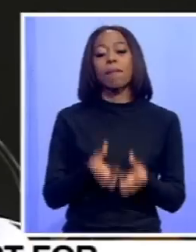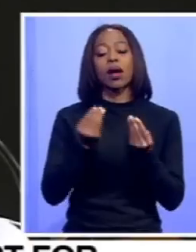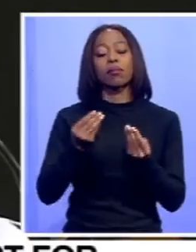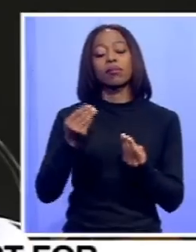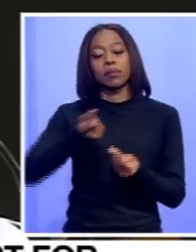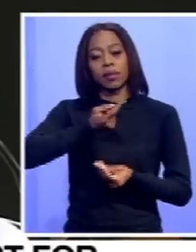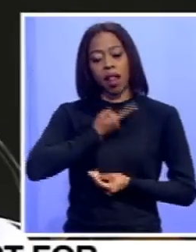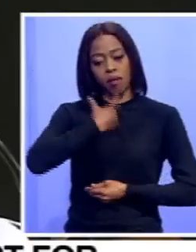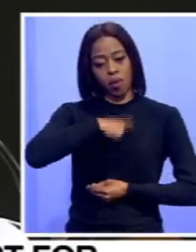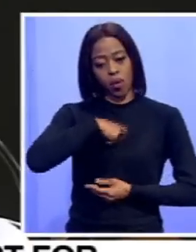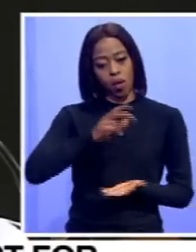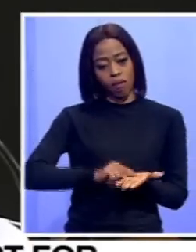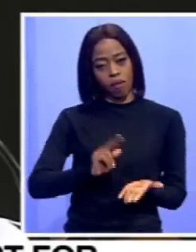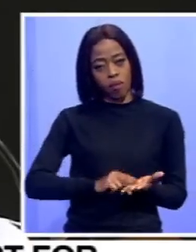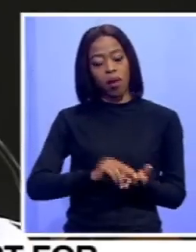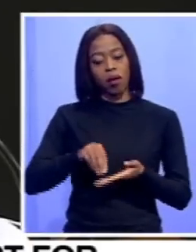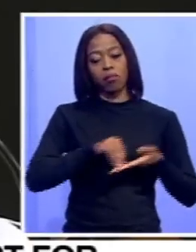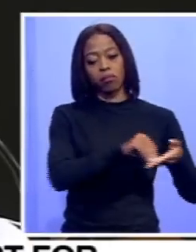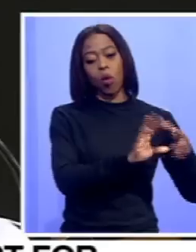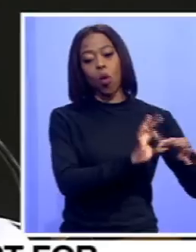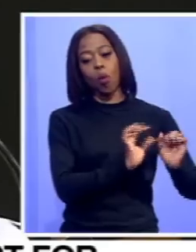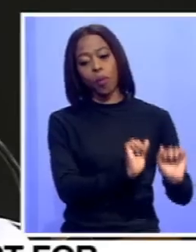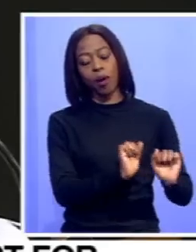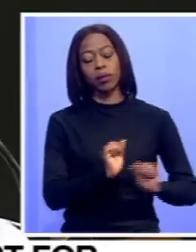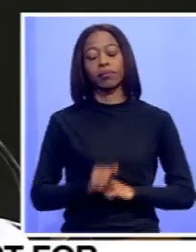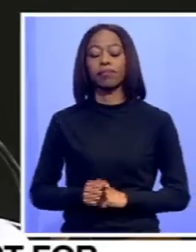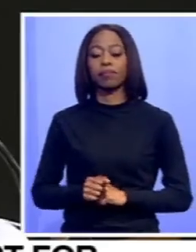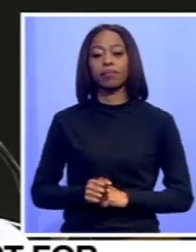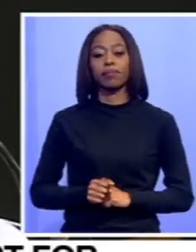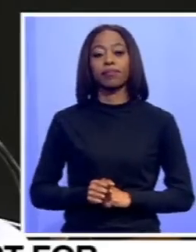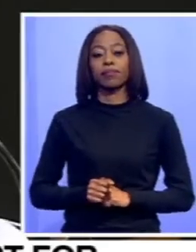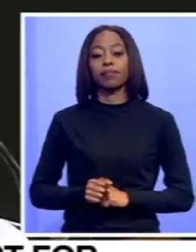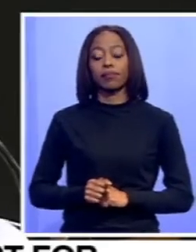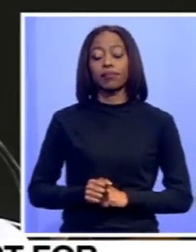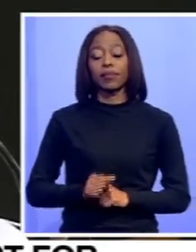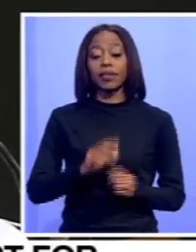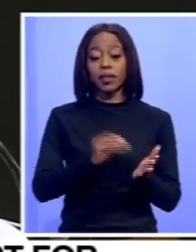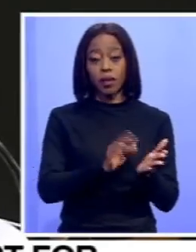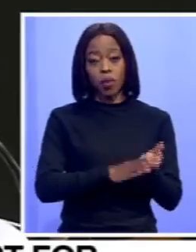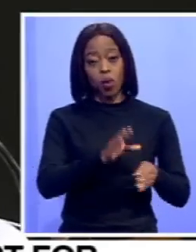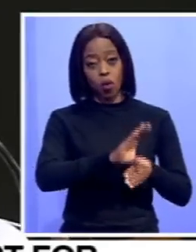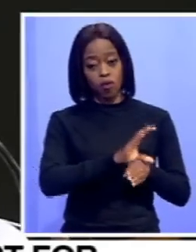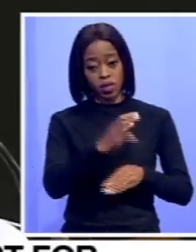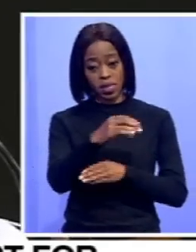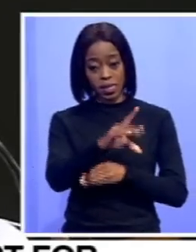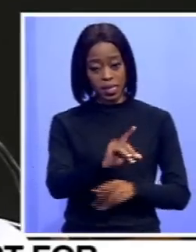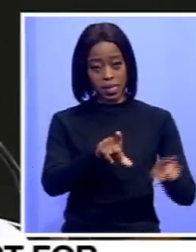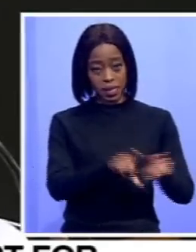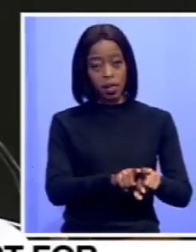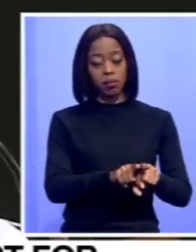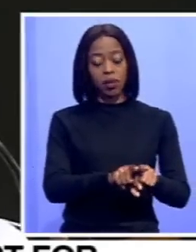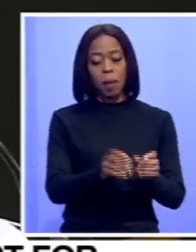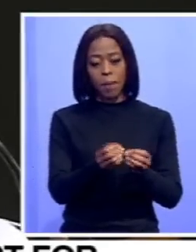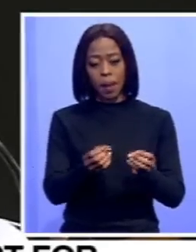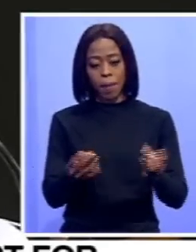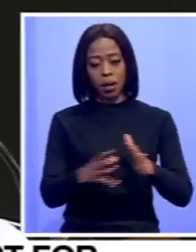for himself and taken it home. 2. He had copied it on a hard drive and on a CD and thus had a multiplicity of